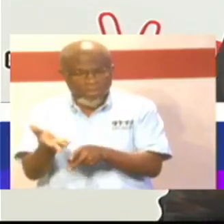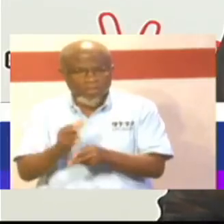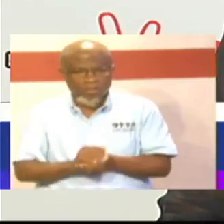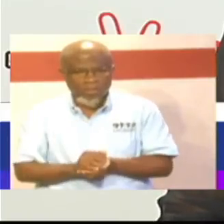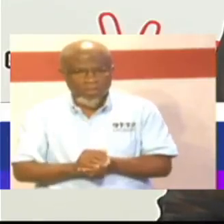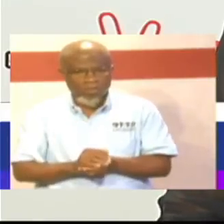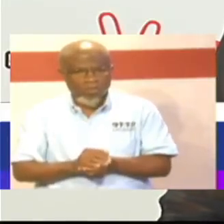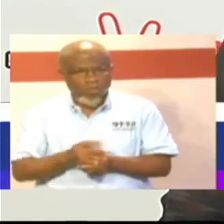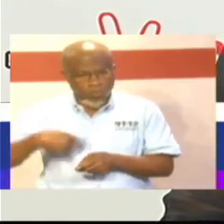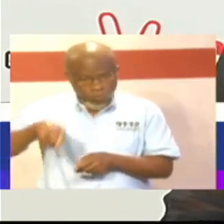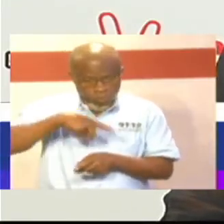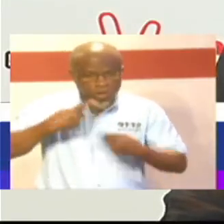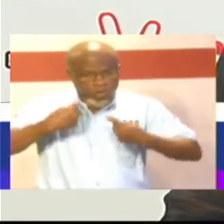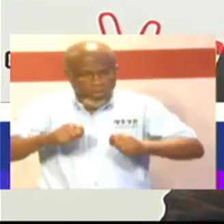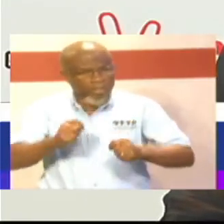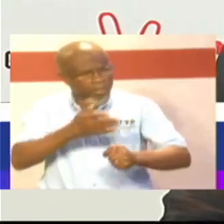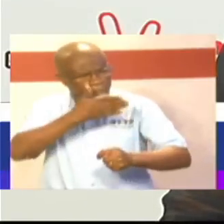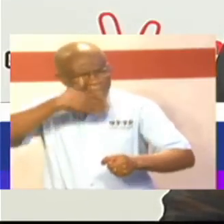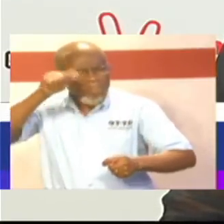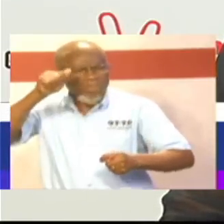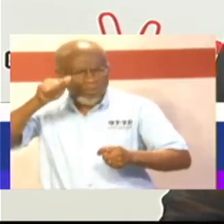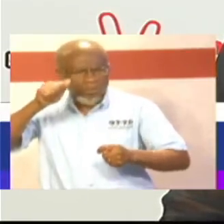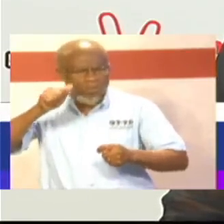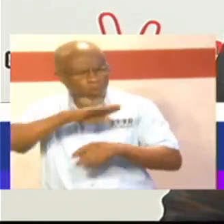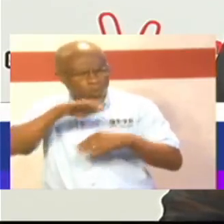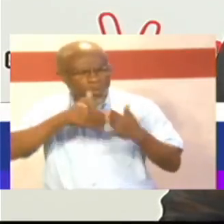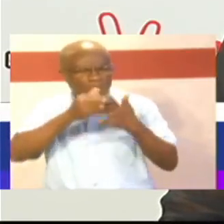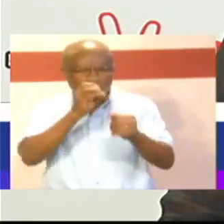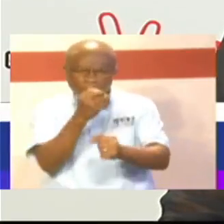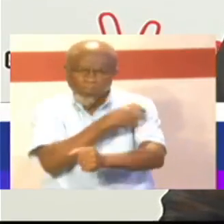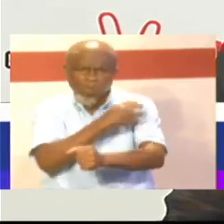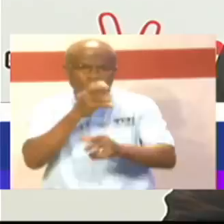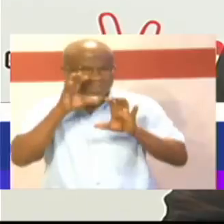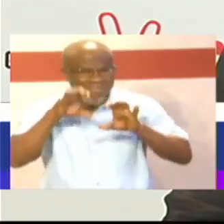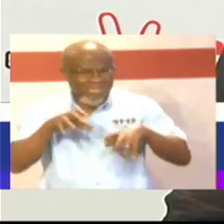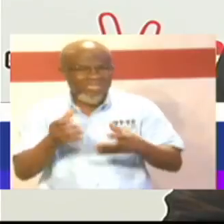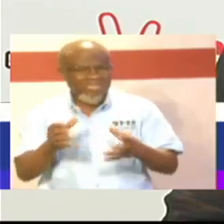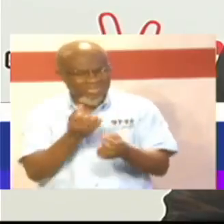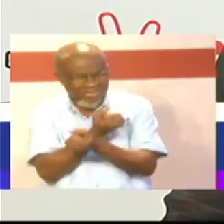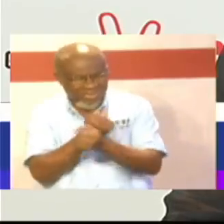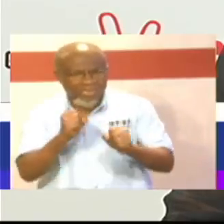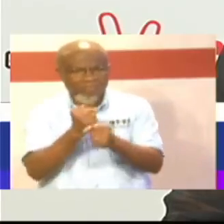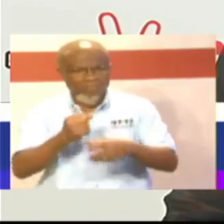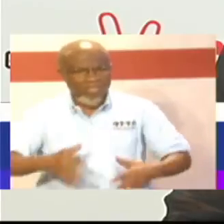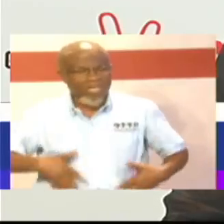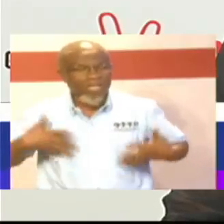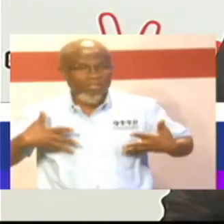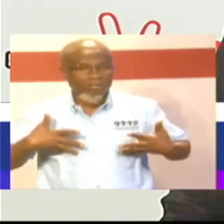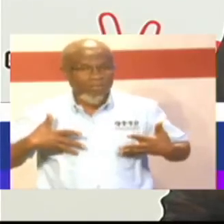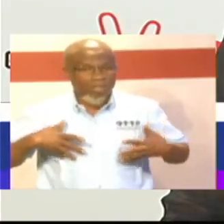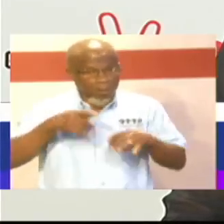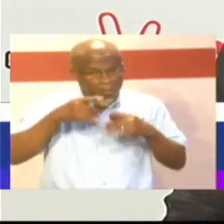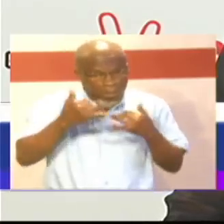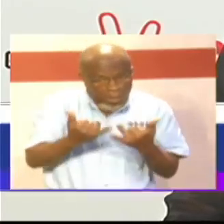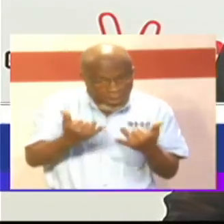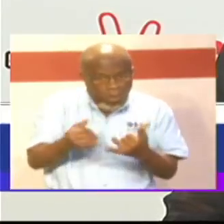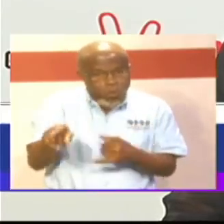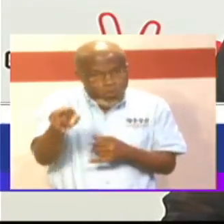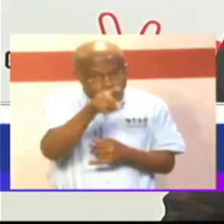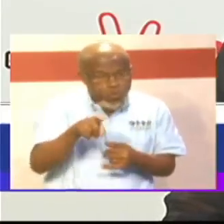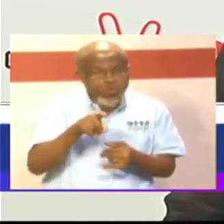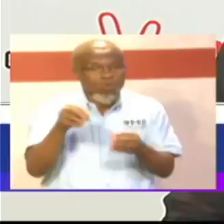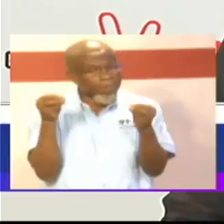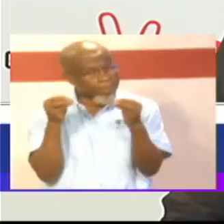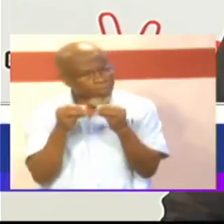our power and in our ability to save lives. The onus is now on members of the population to